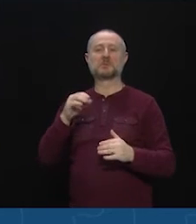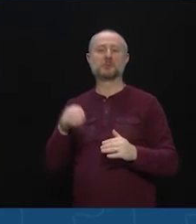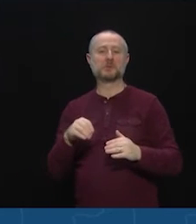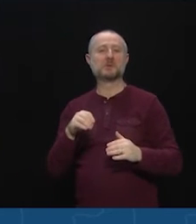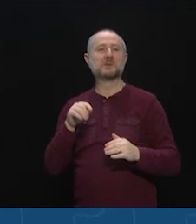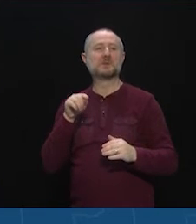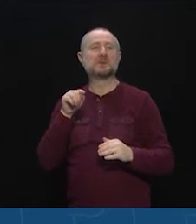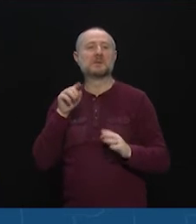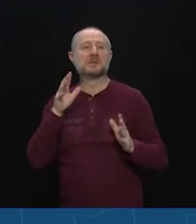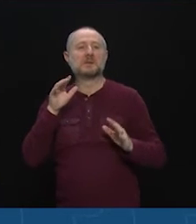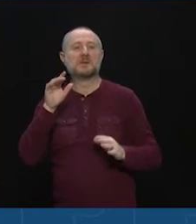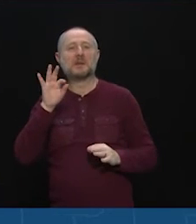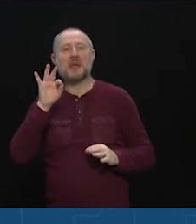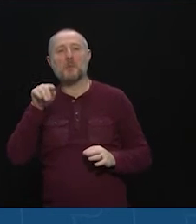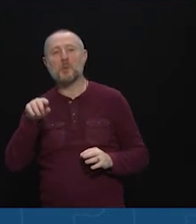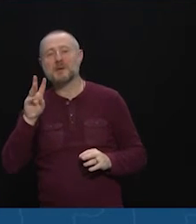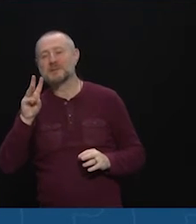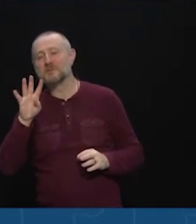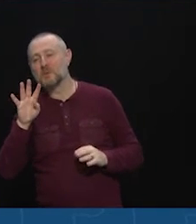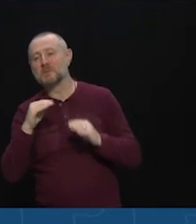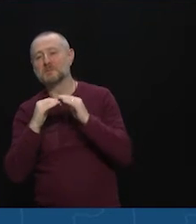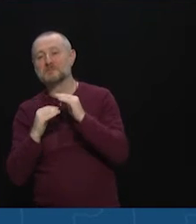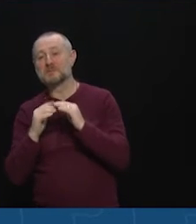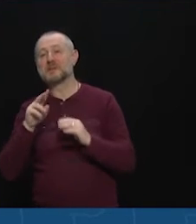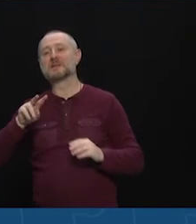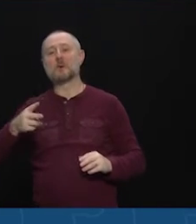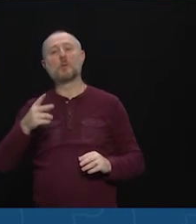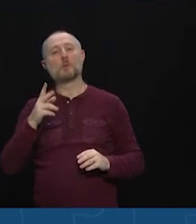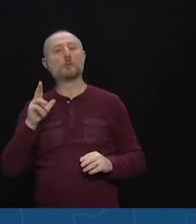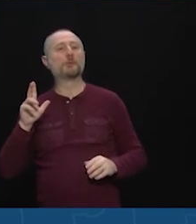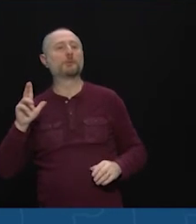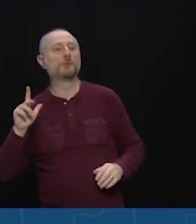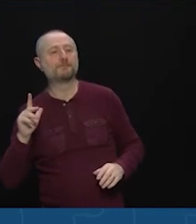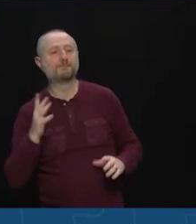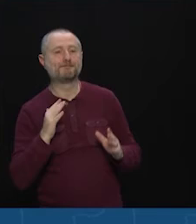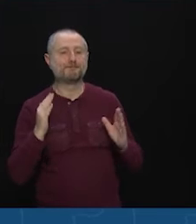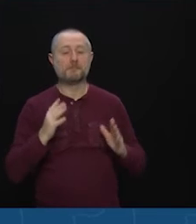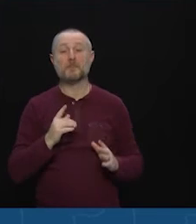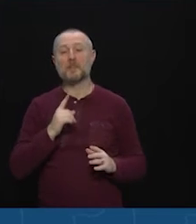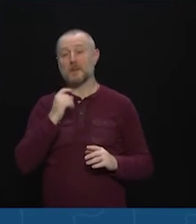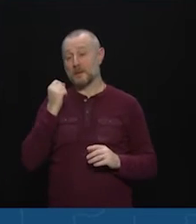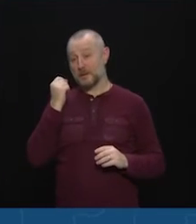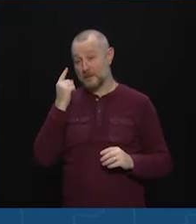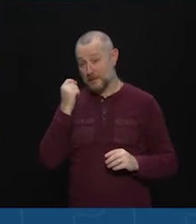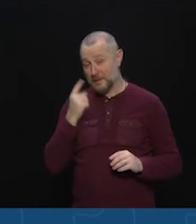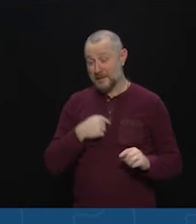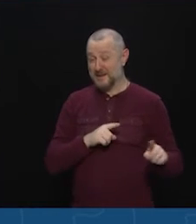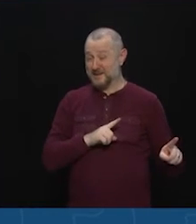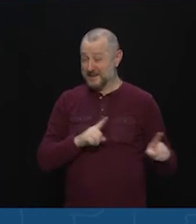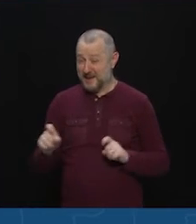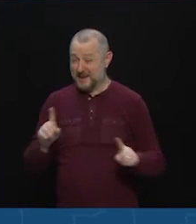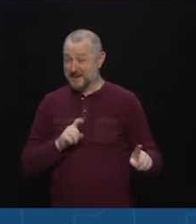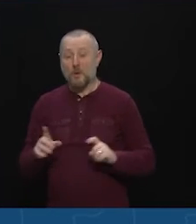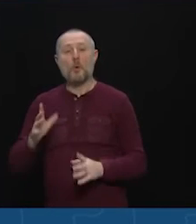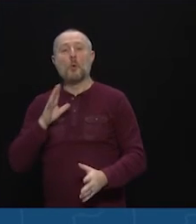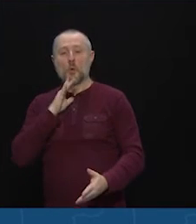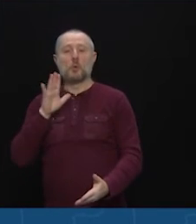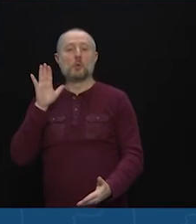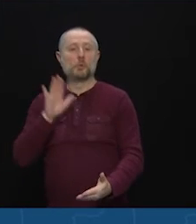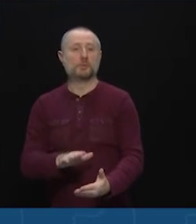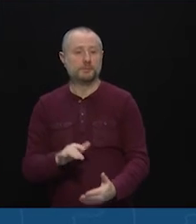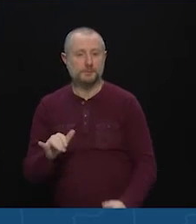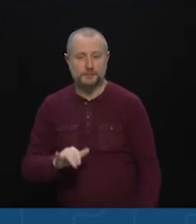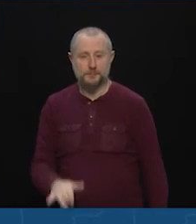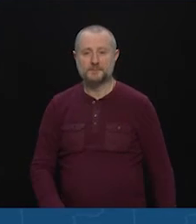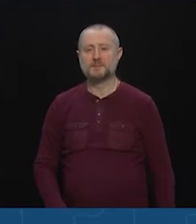January 2nd. So as I mentioned, our testing has dropped a lot. We tested 129,000 in the last 2 days. Get more people